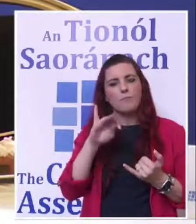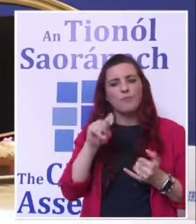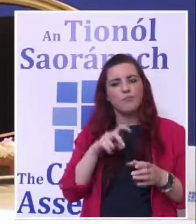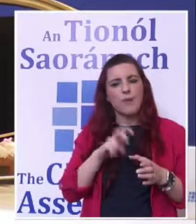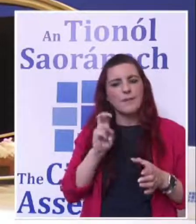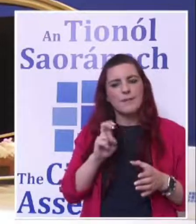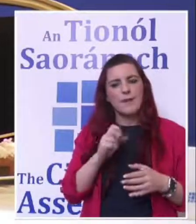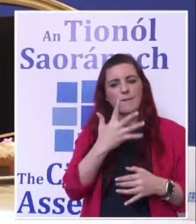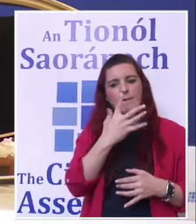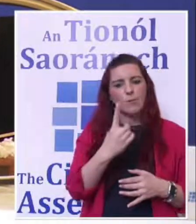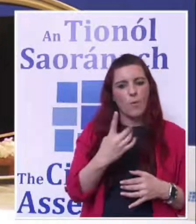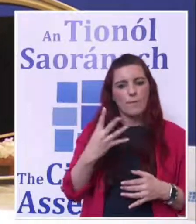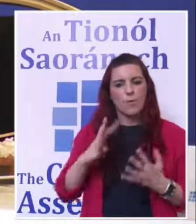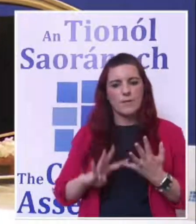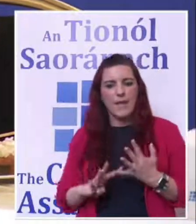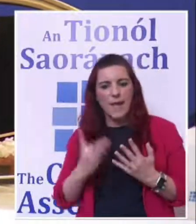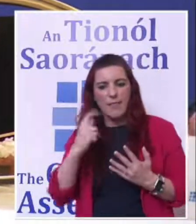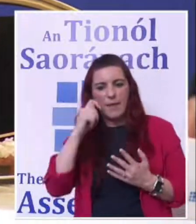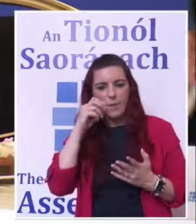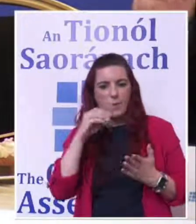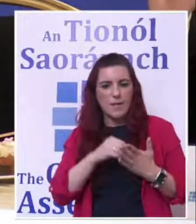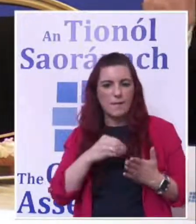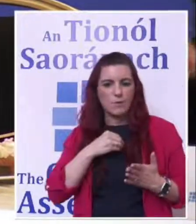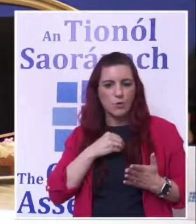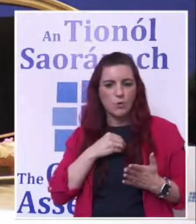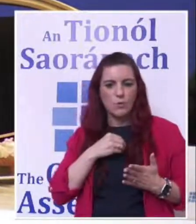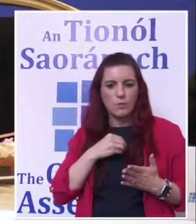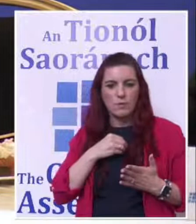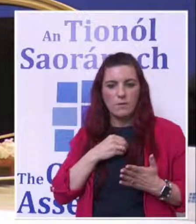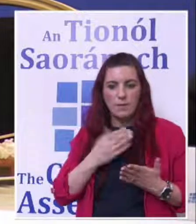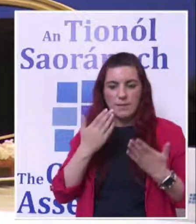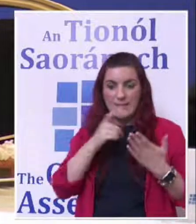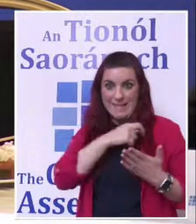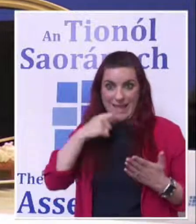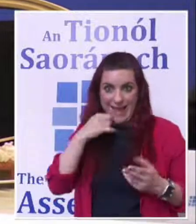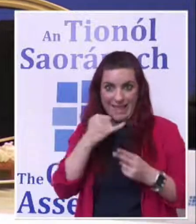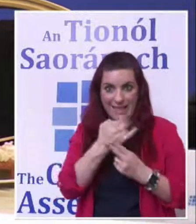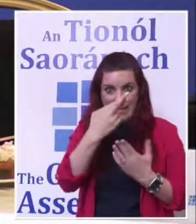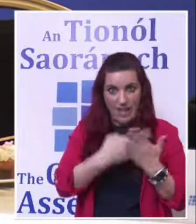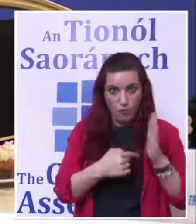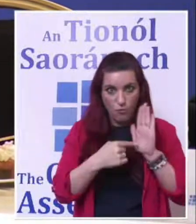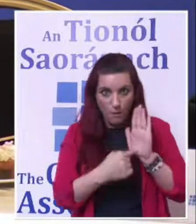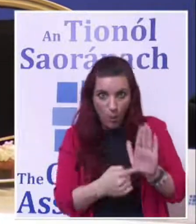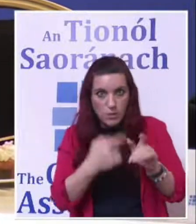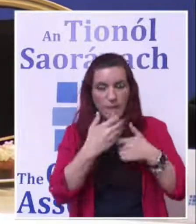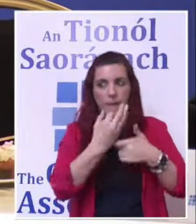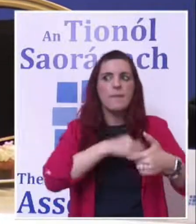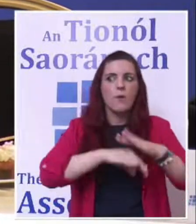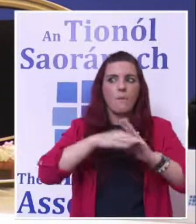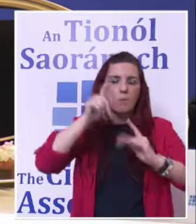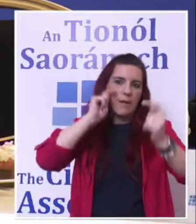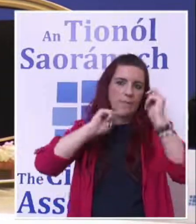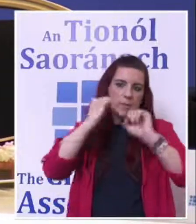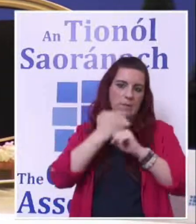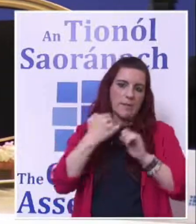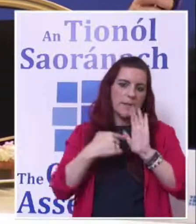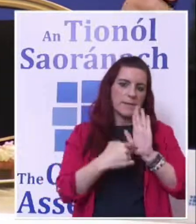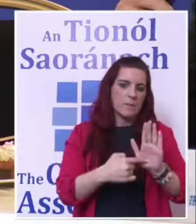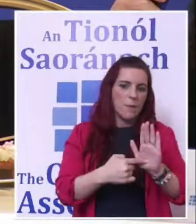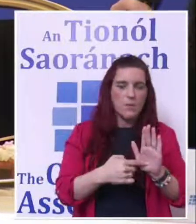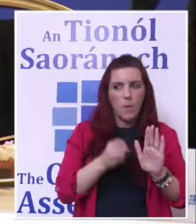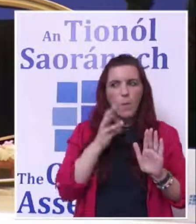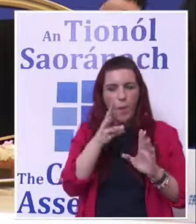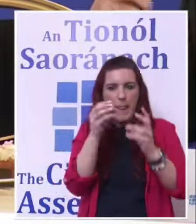it's 51-49, I think we would have to reflect that in the report, and government might take that into account as well, just the size of it.